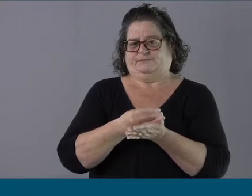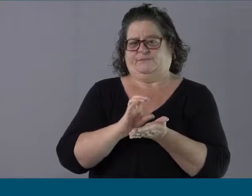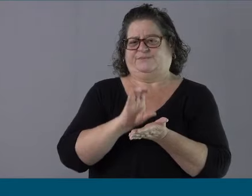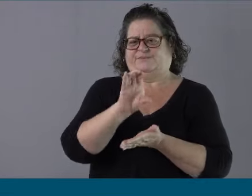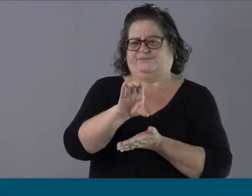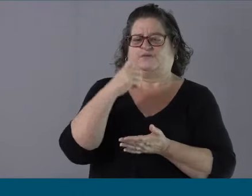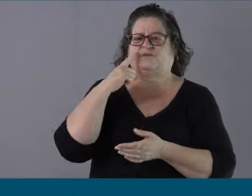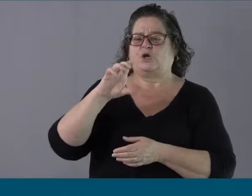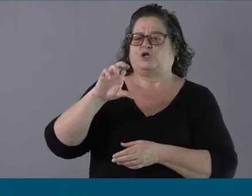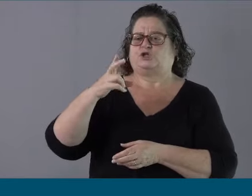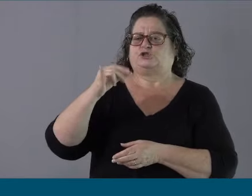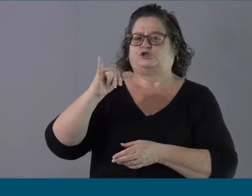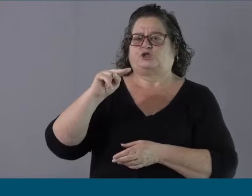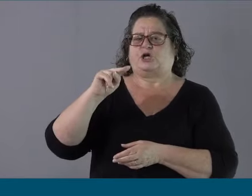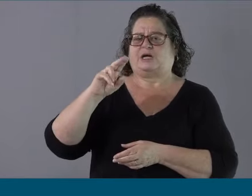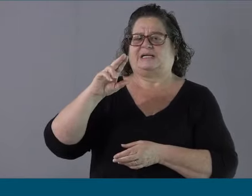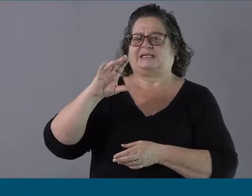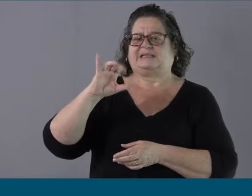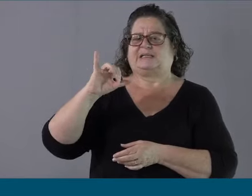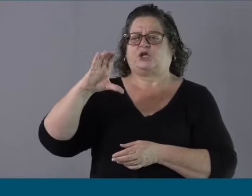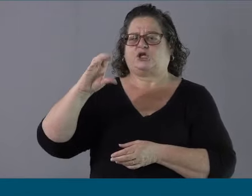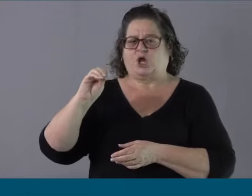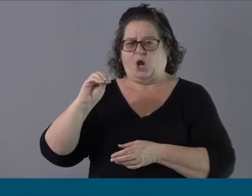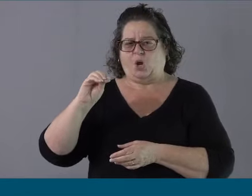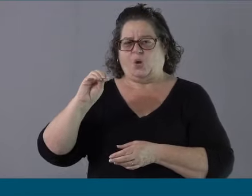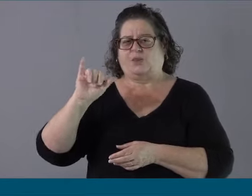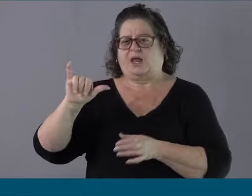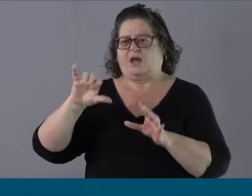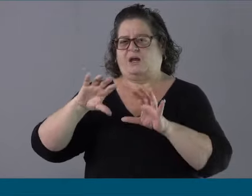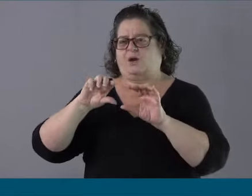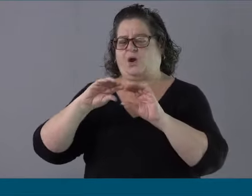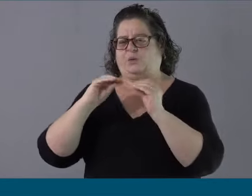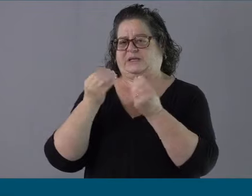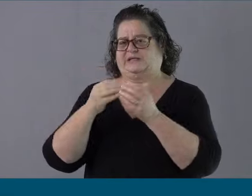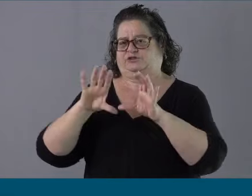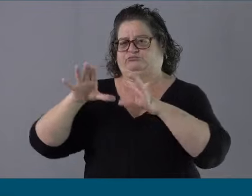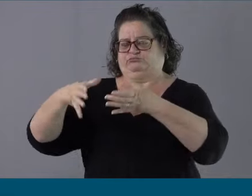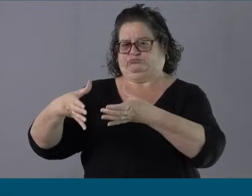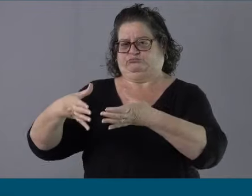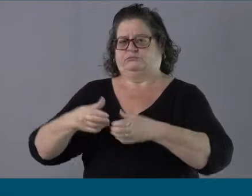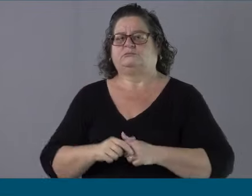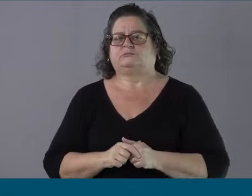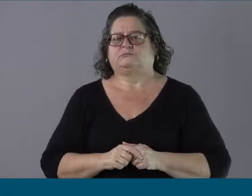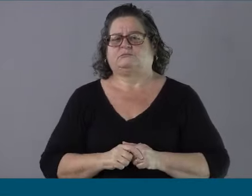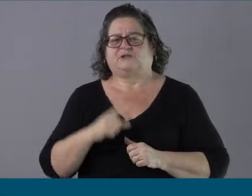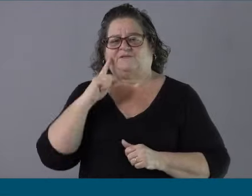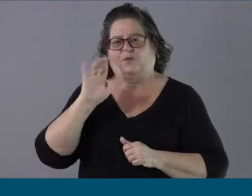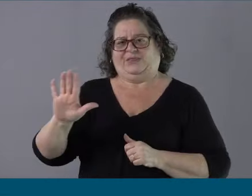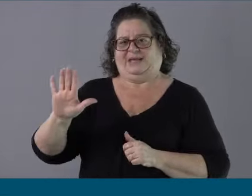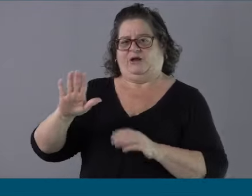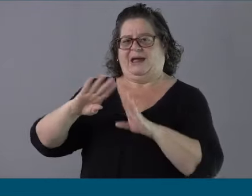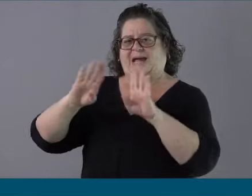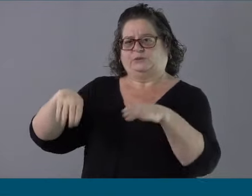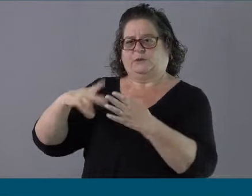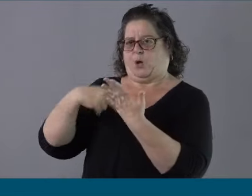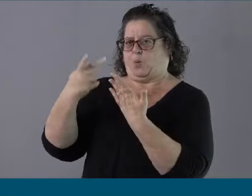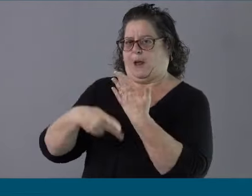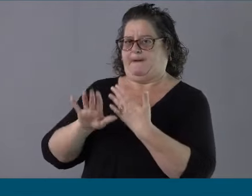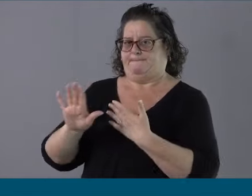May, $300,000 provided to St. Vincent de Paul and Open Hearts, providing Arizonans in need with